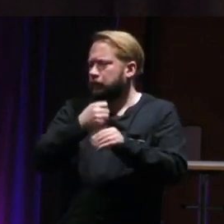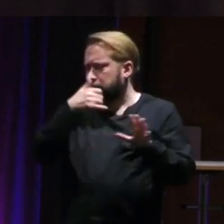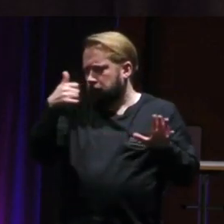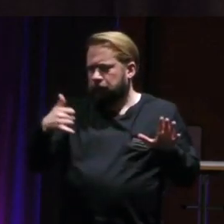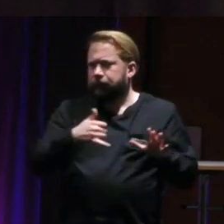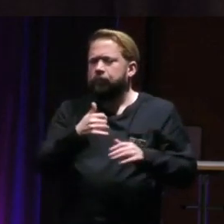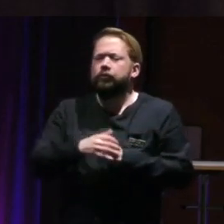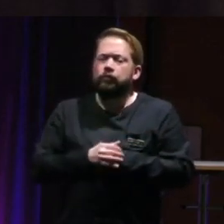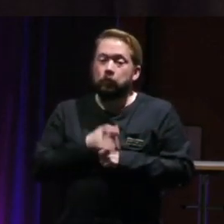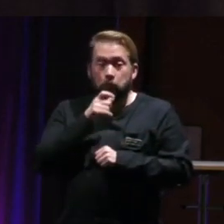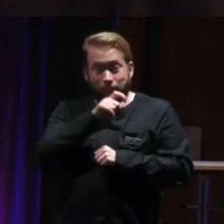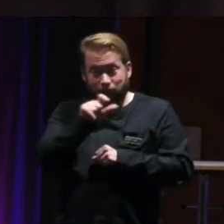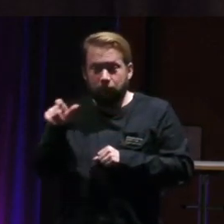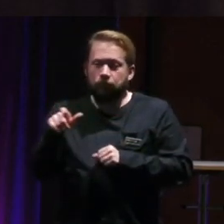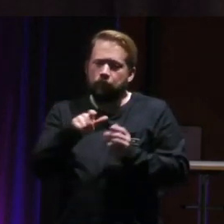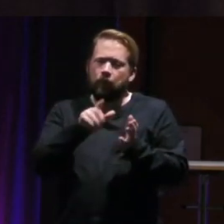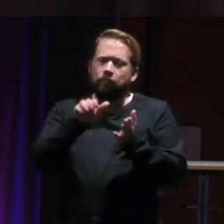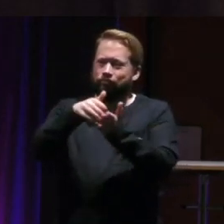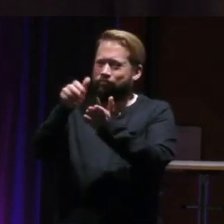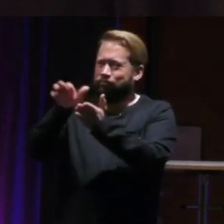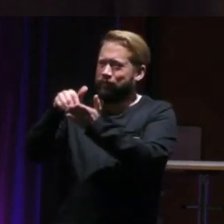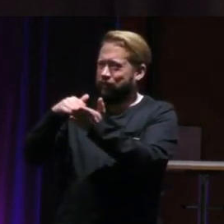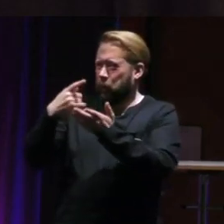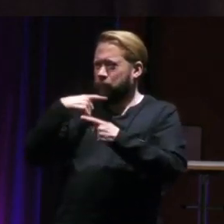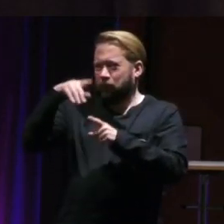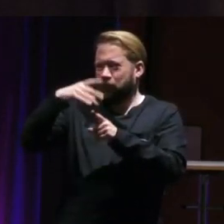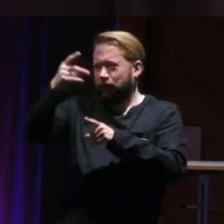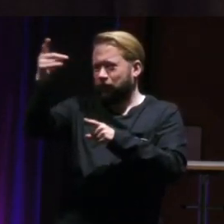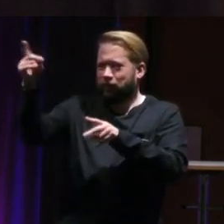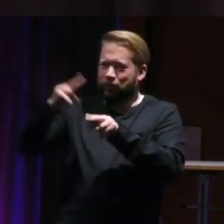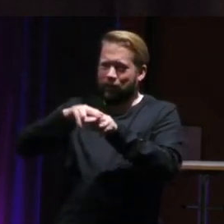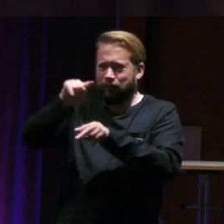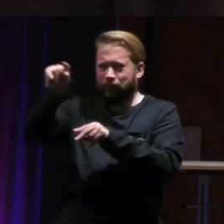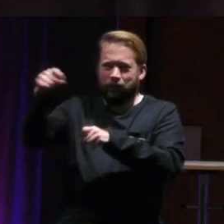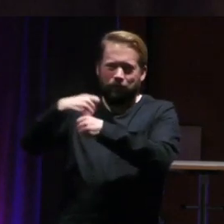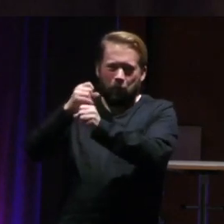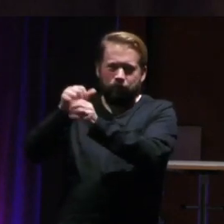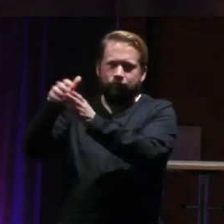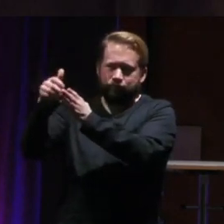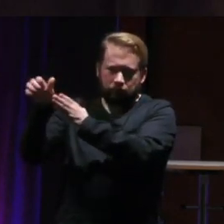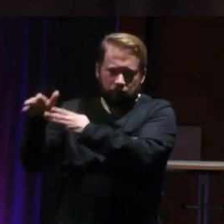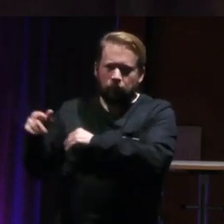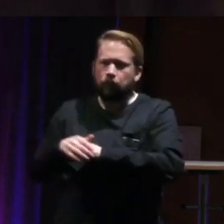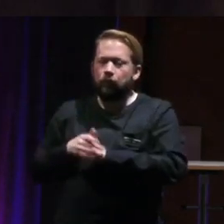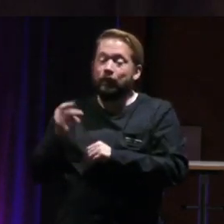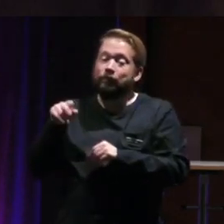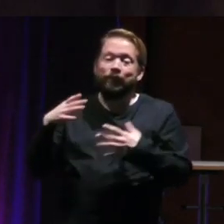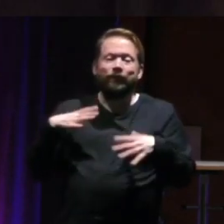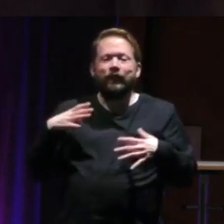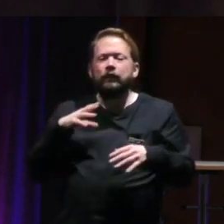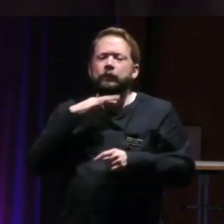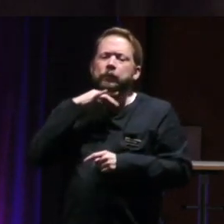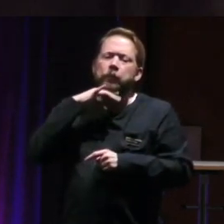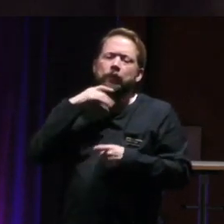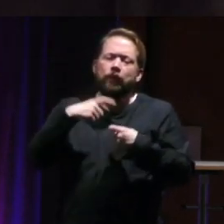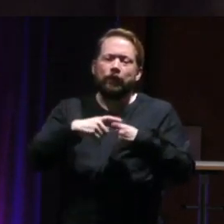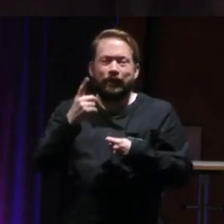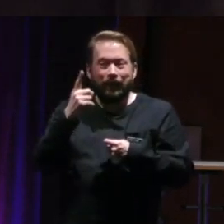fired from different media because they refused to cover the annexation of Crimea in the way